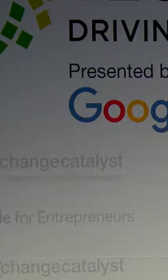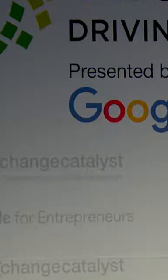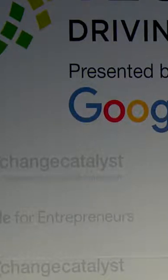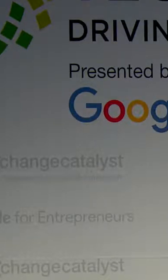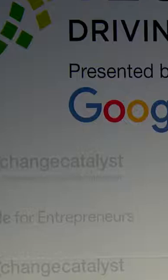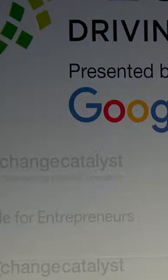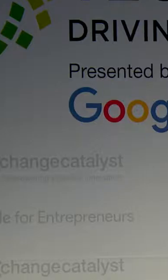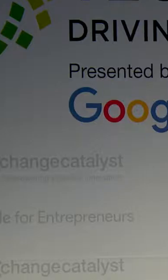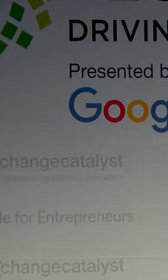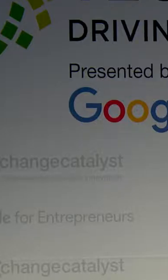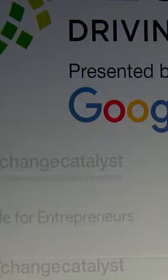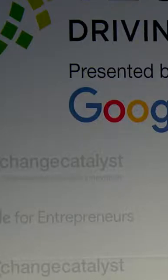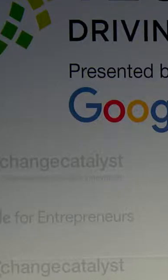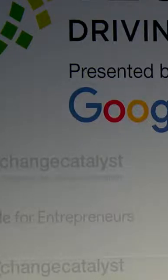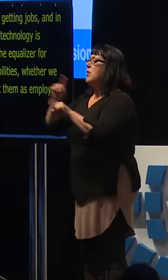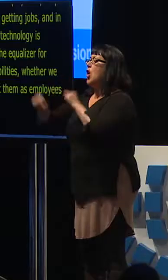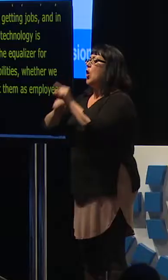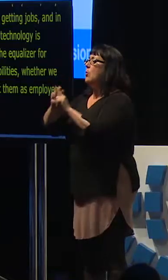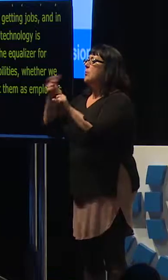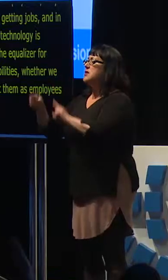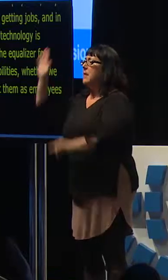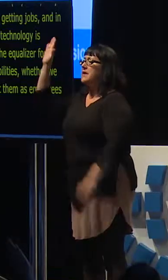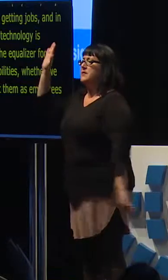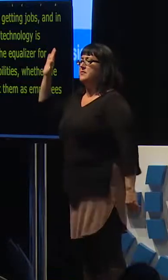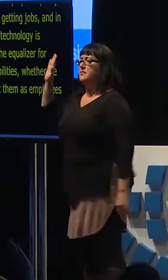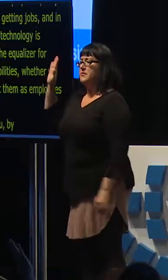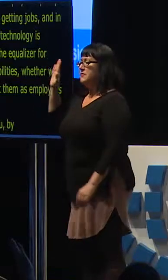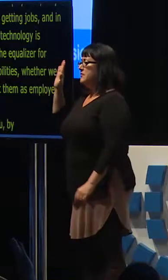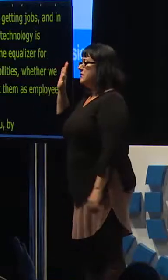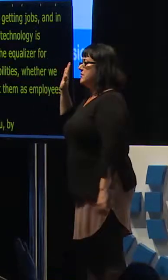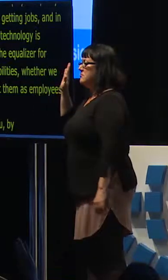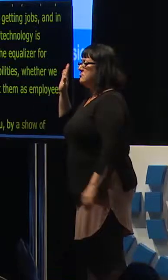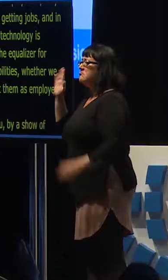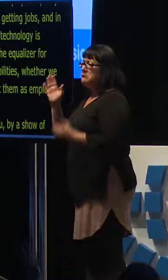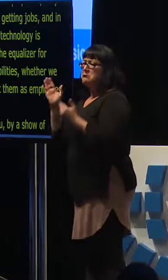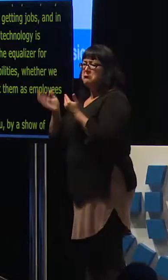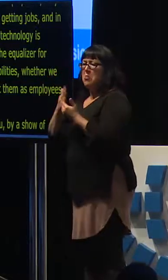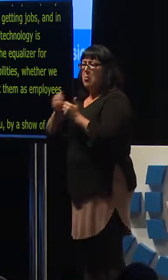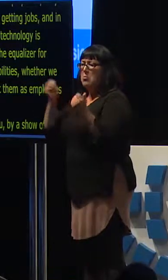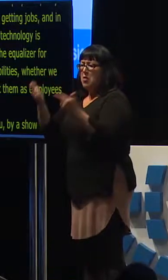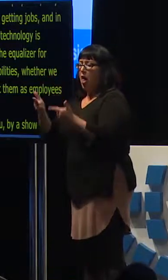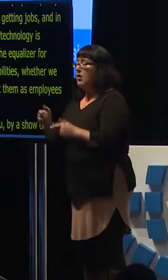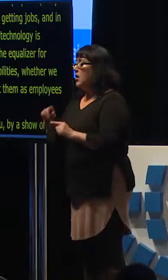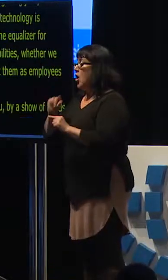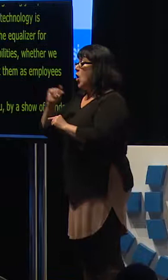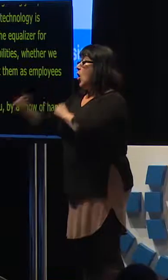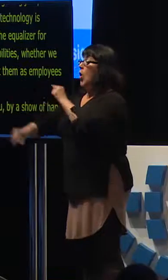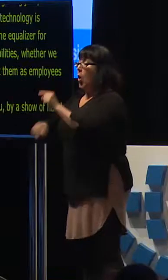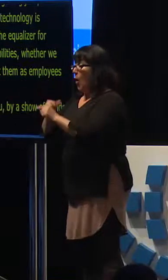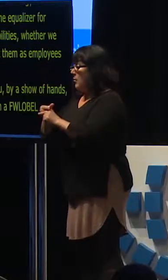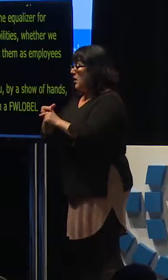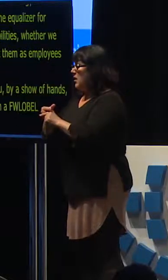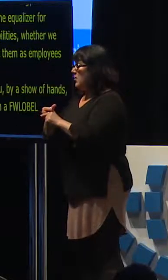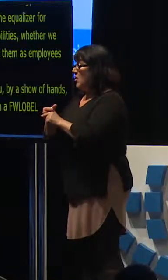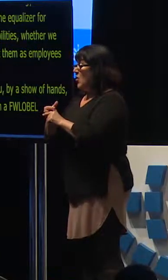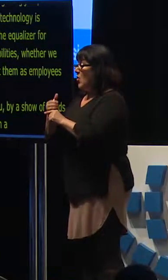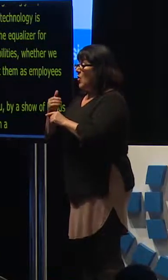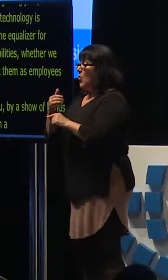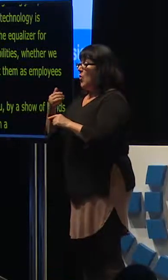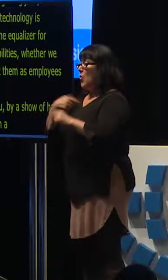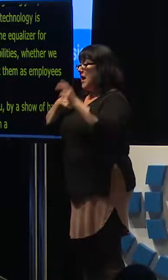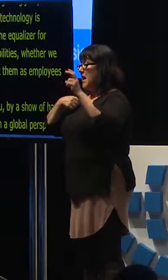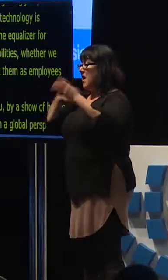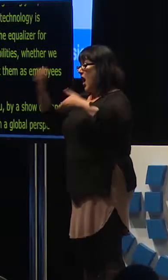from a global perspective? Okay, almost everyone in the room. So globally, we have quotas for hiring people